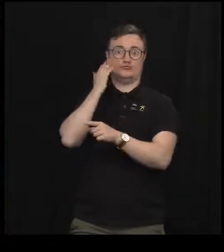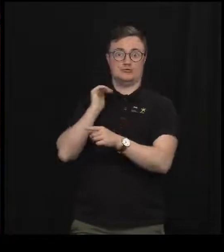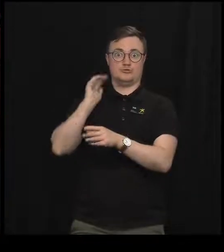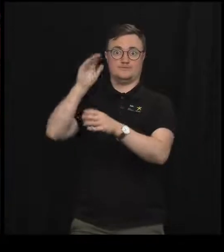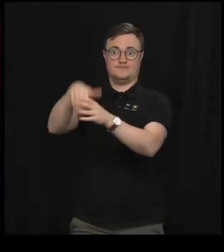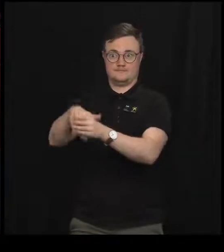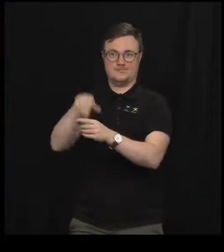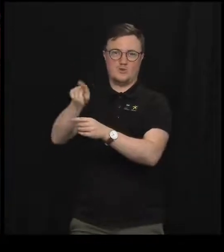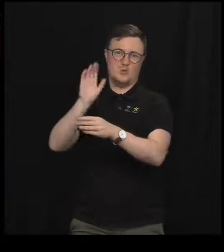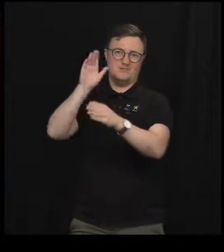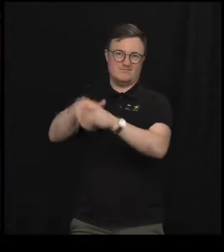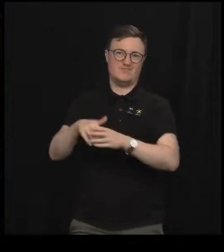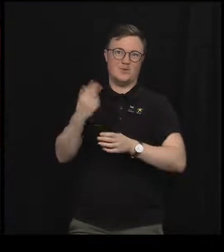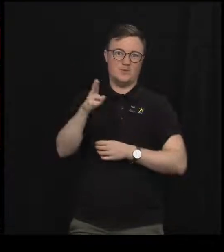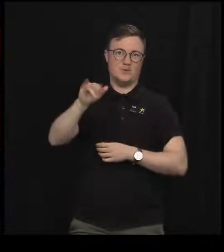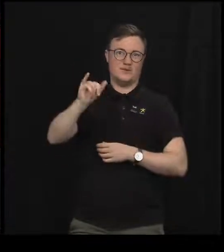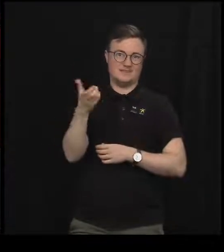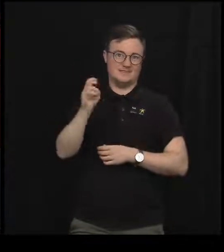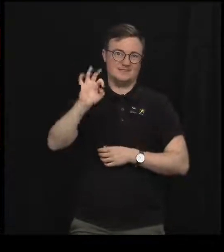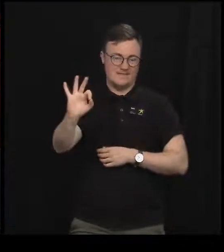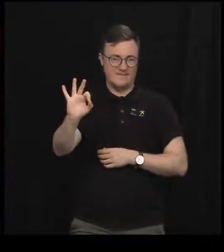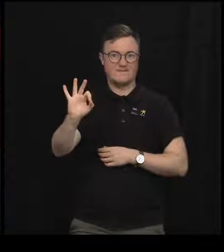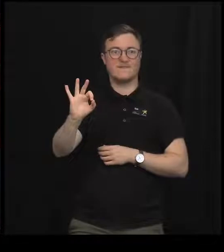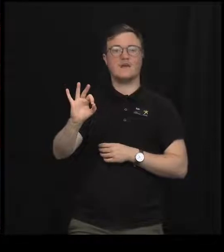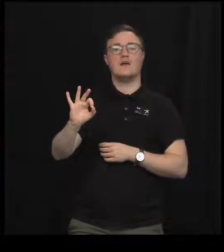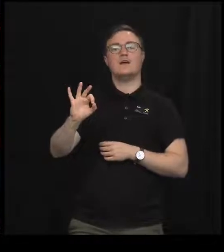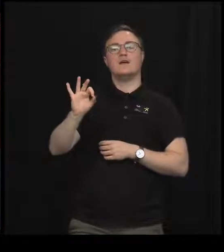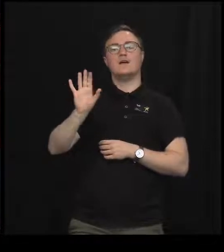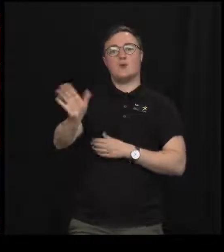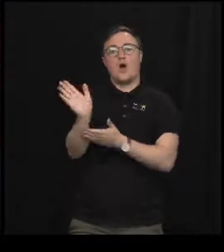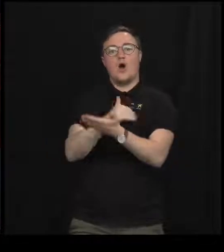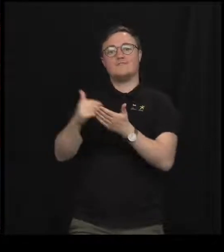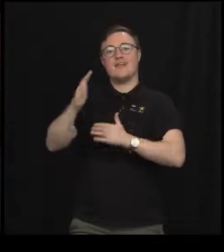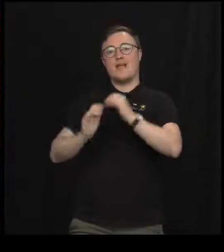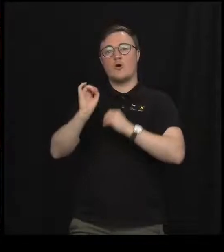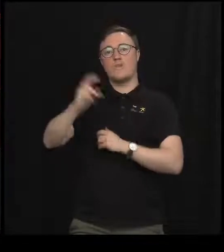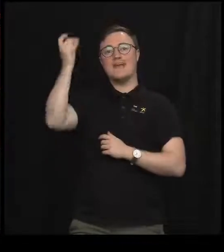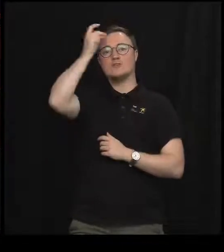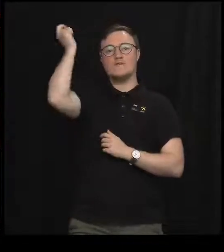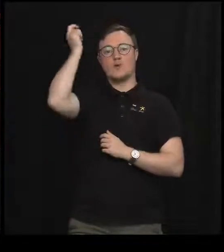Office of Innovation. So what's this innovation about? And can you get us out of the